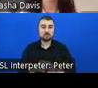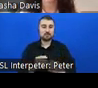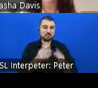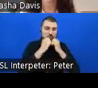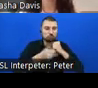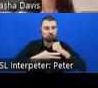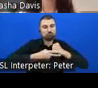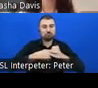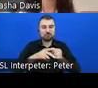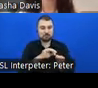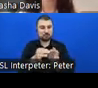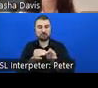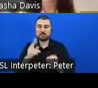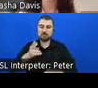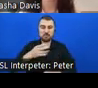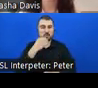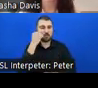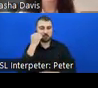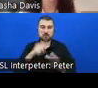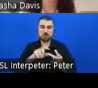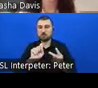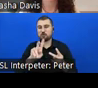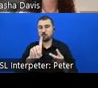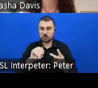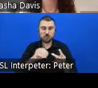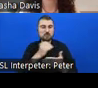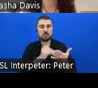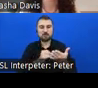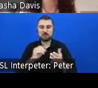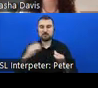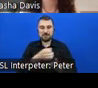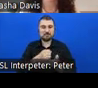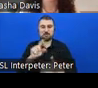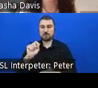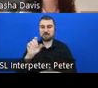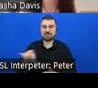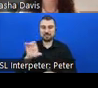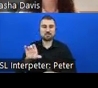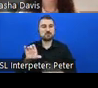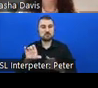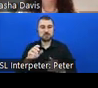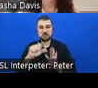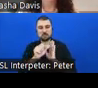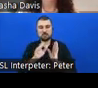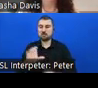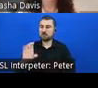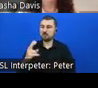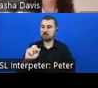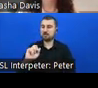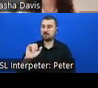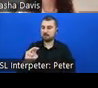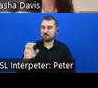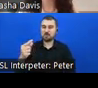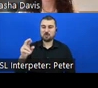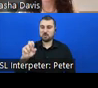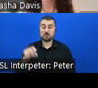the historic home, studio, and art collections of the 20th century sculptor Chaim Gross. We also